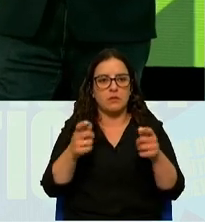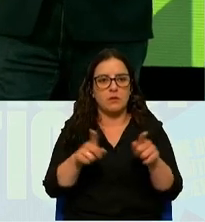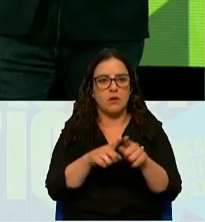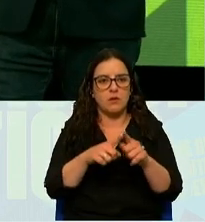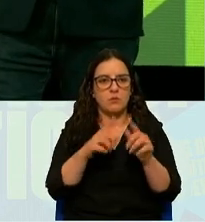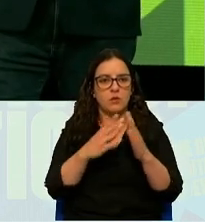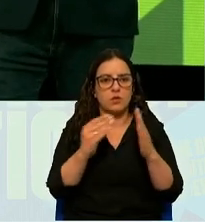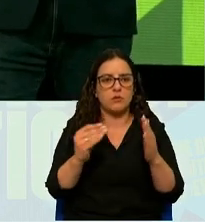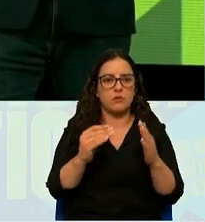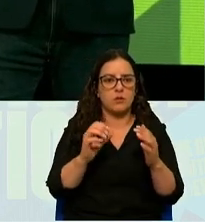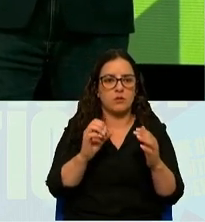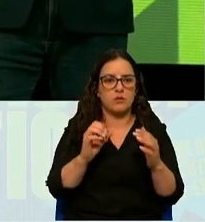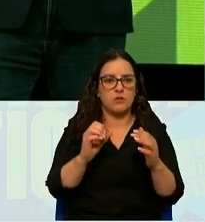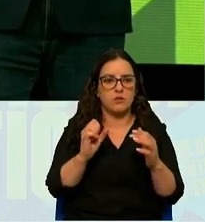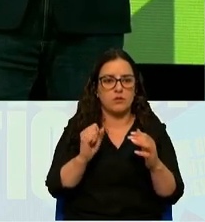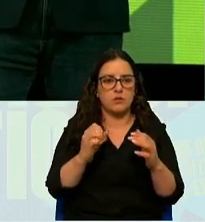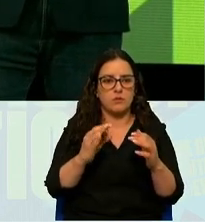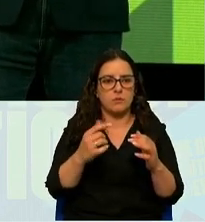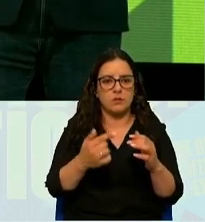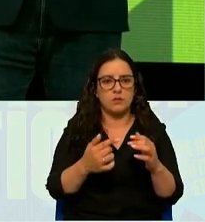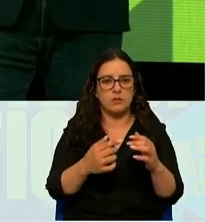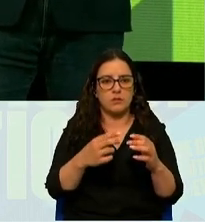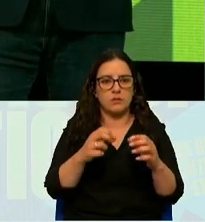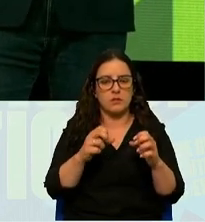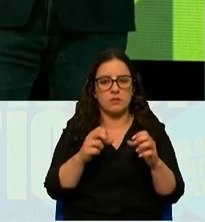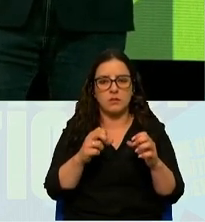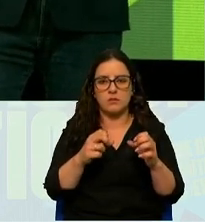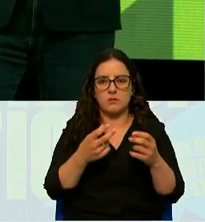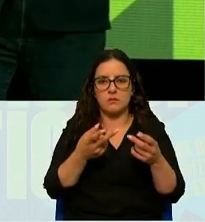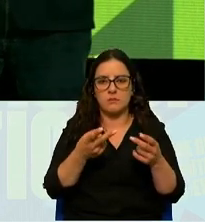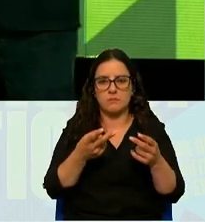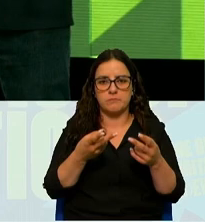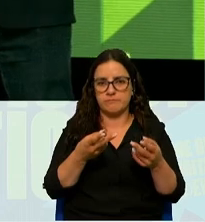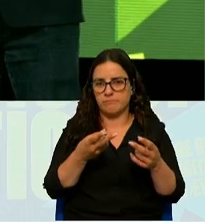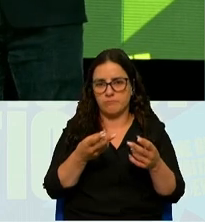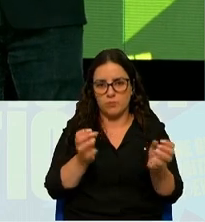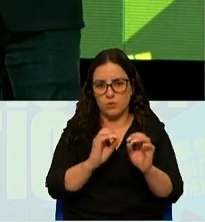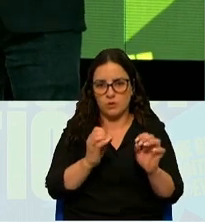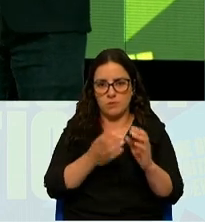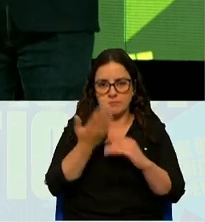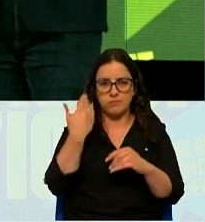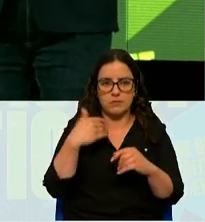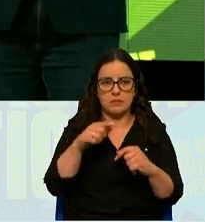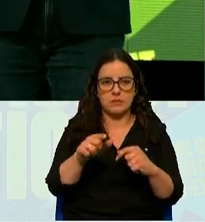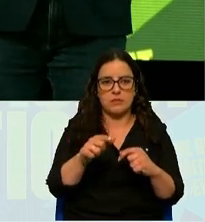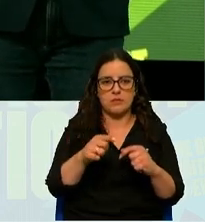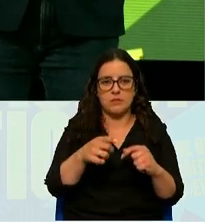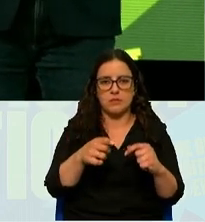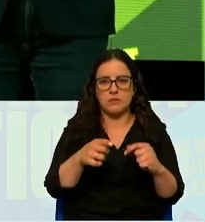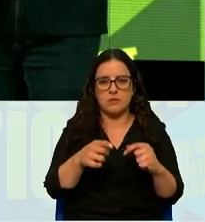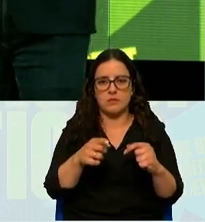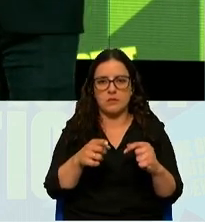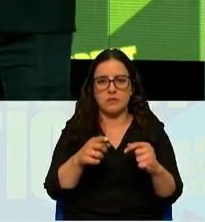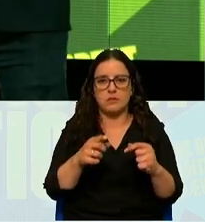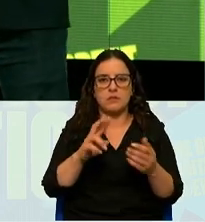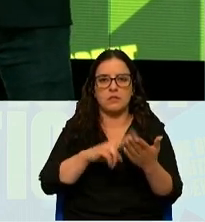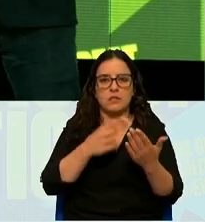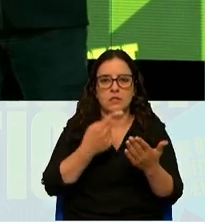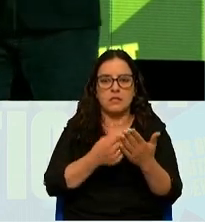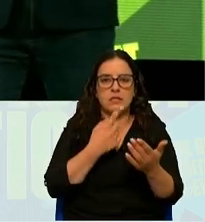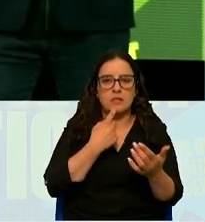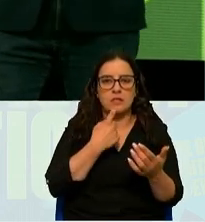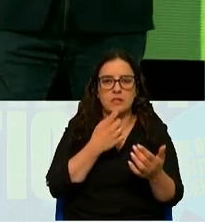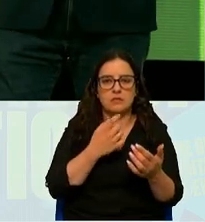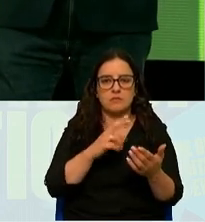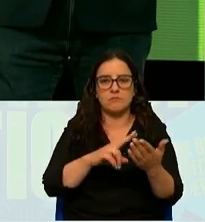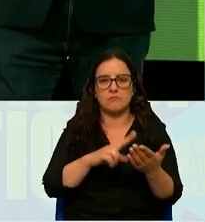GPT-3 in the past, where you can approach the model and just explain, just ask the model, hey, model, I want to translate English to French, and here's a couple